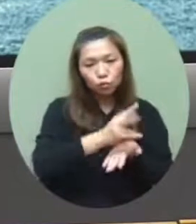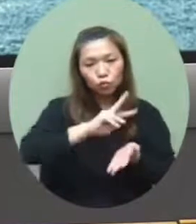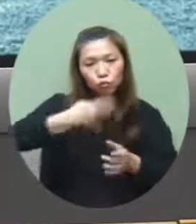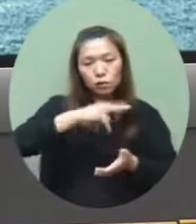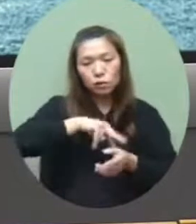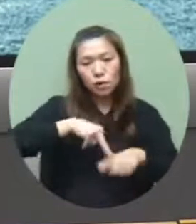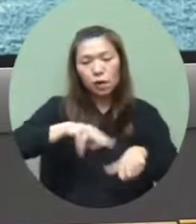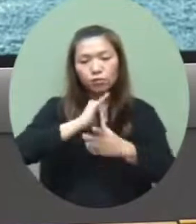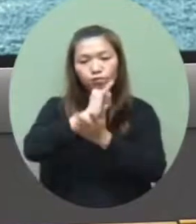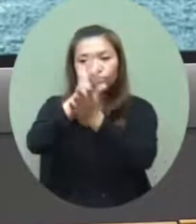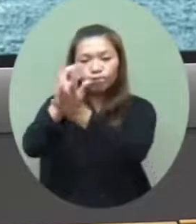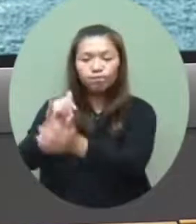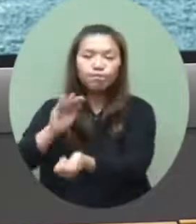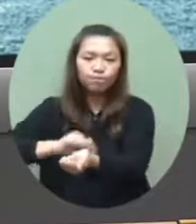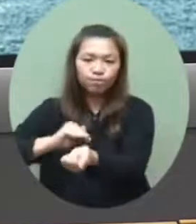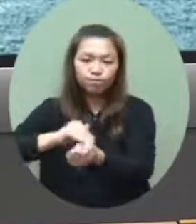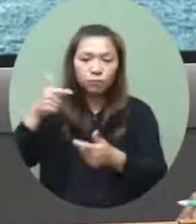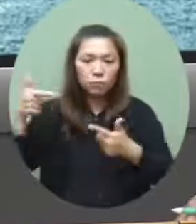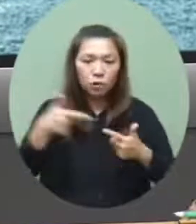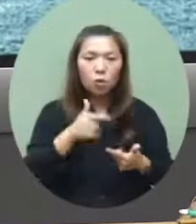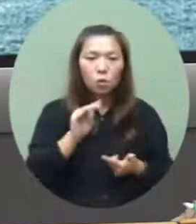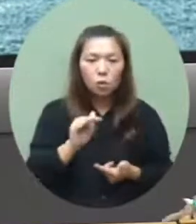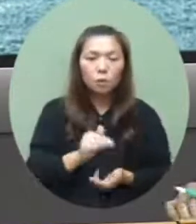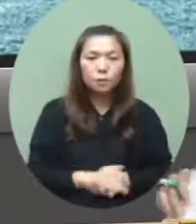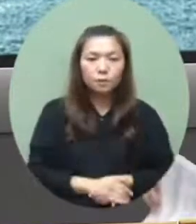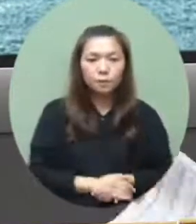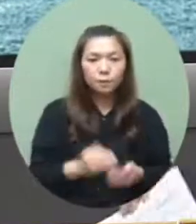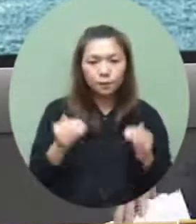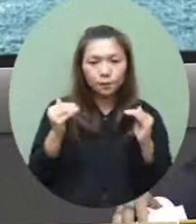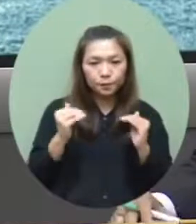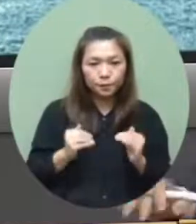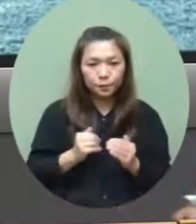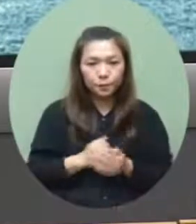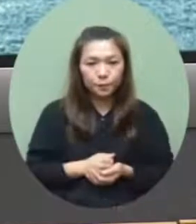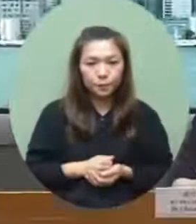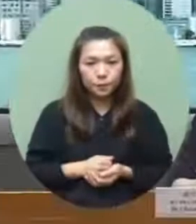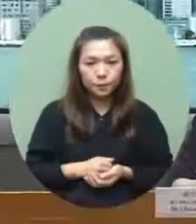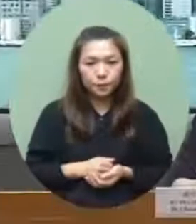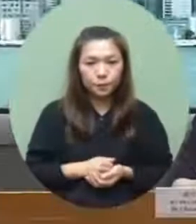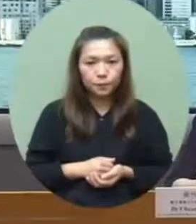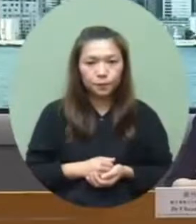COVID patients to be transferred there for further treatment. Next, please.